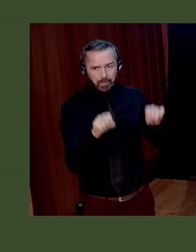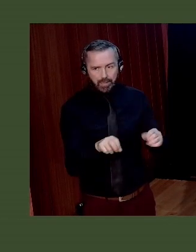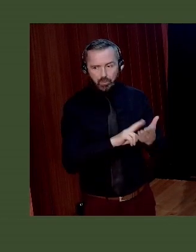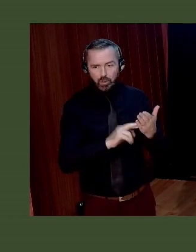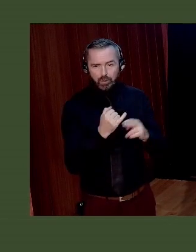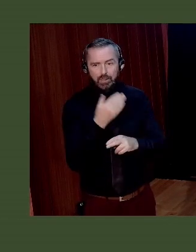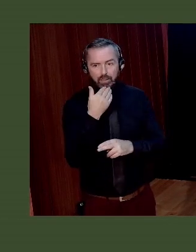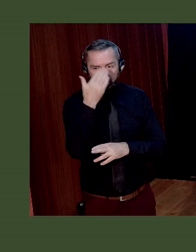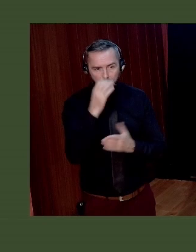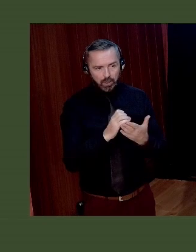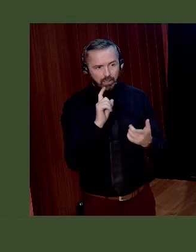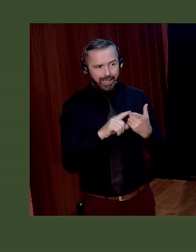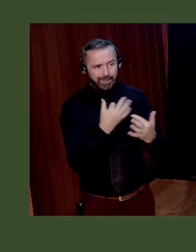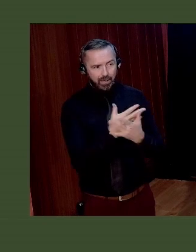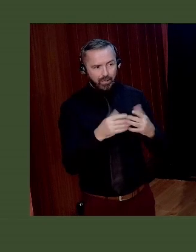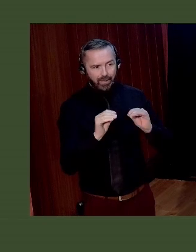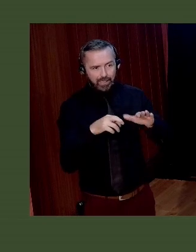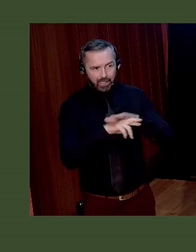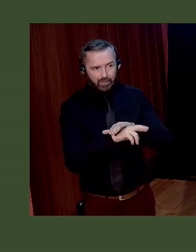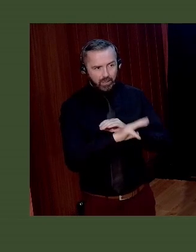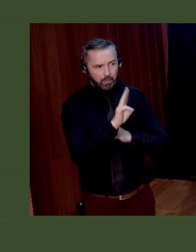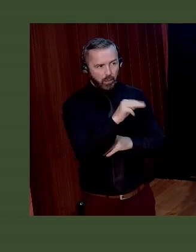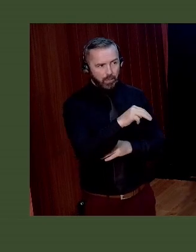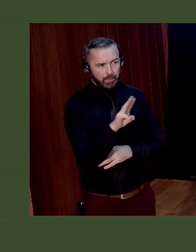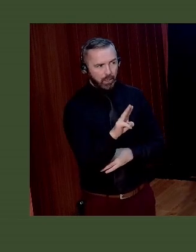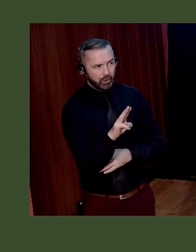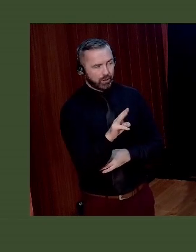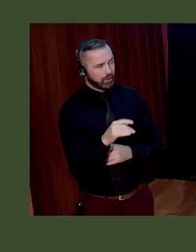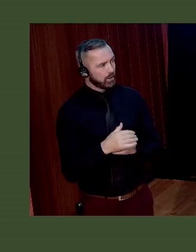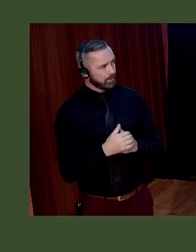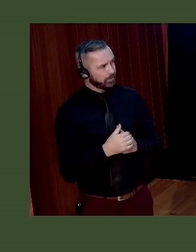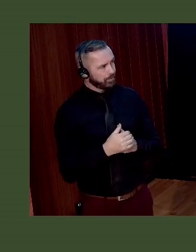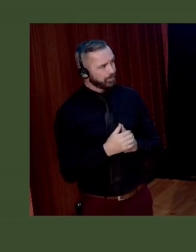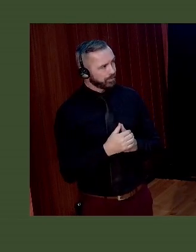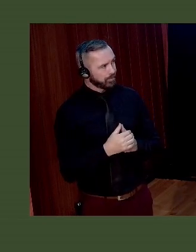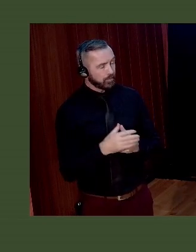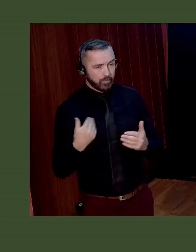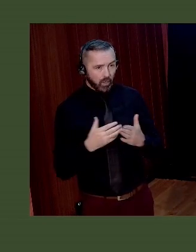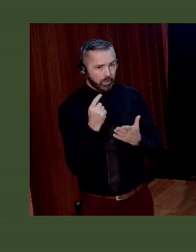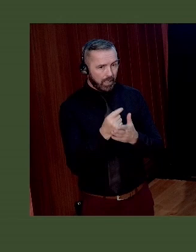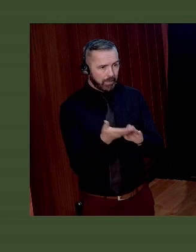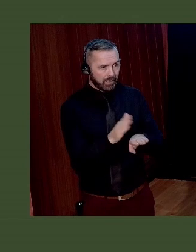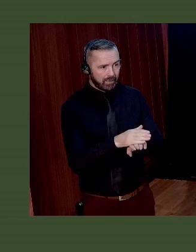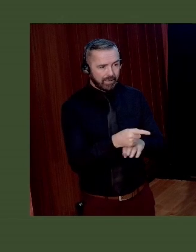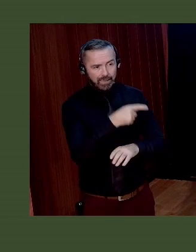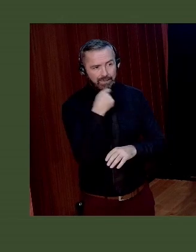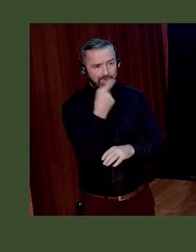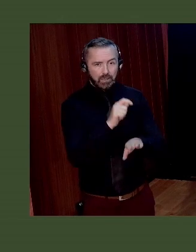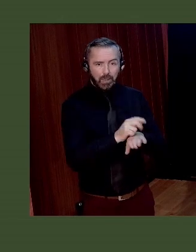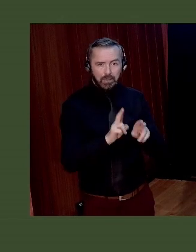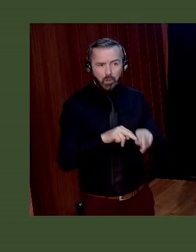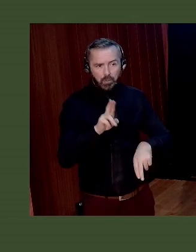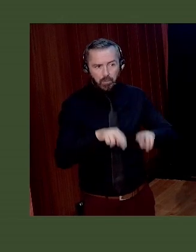summer colleges. And many educators, Padraig McPherish among them, until he died, imagined that this was the best and most